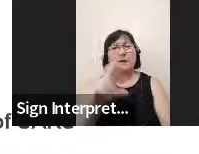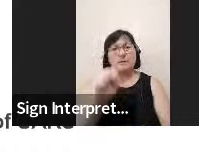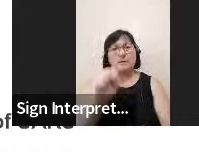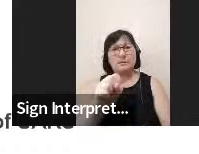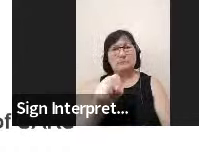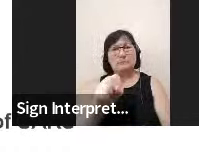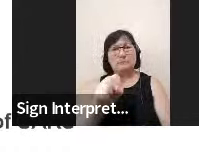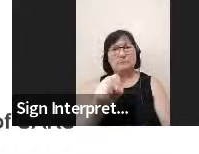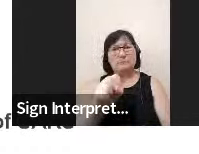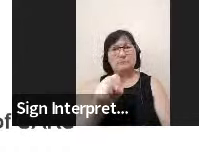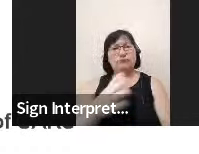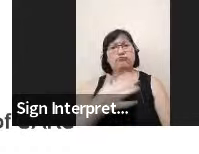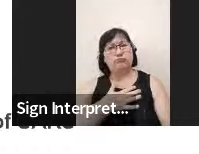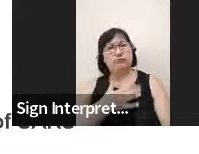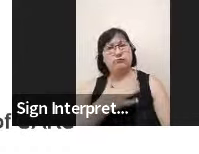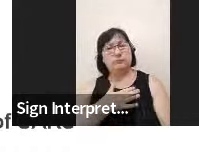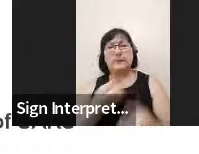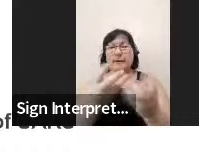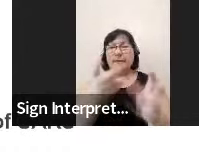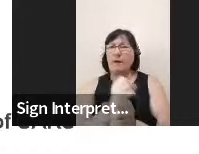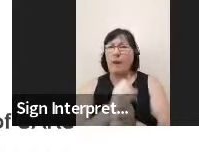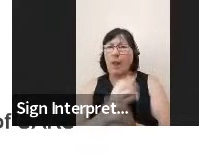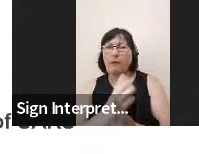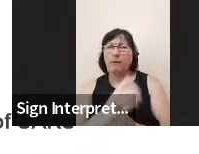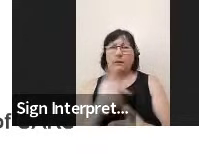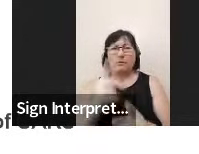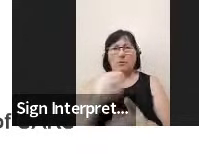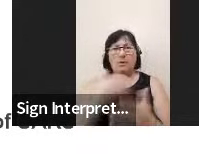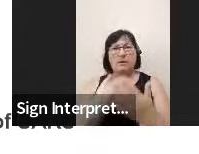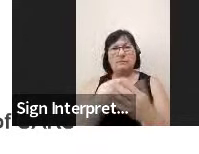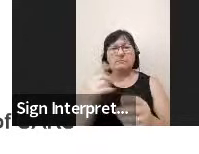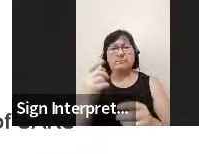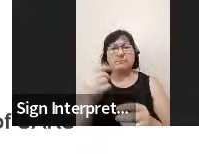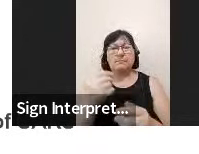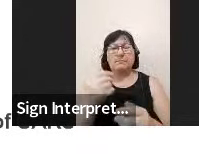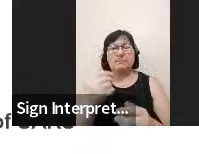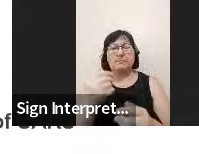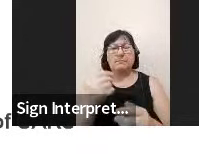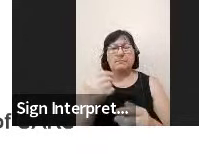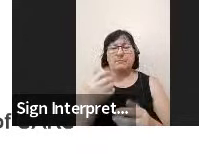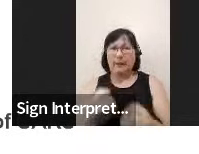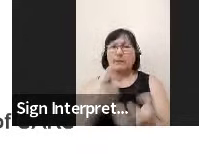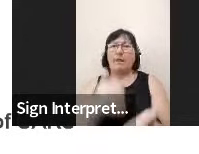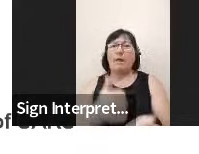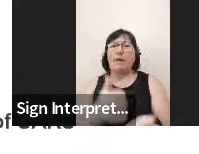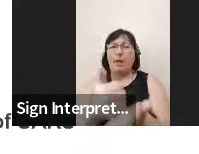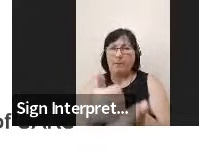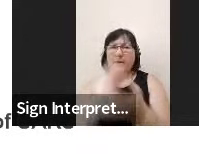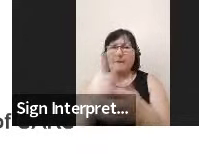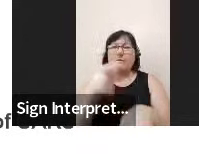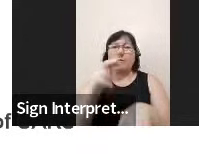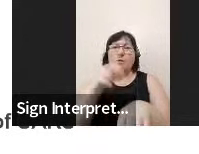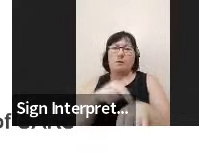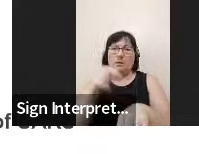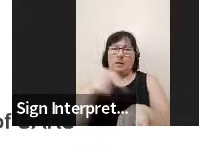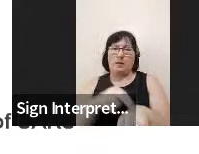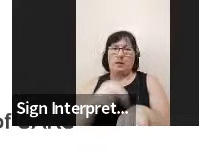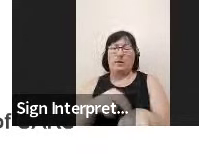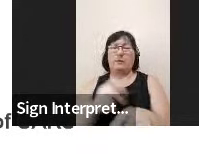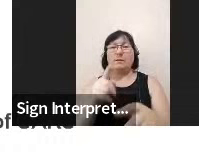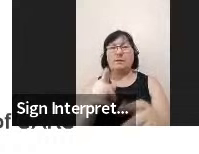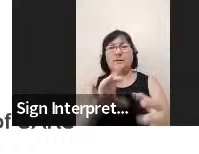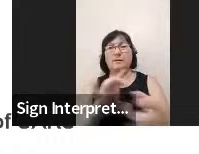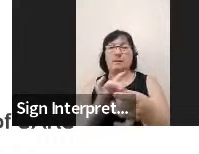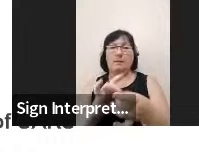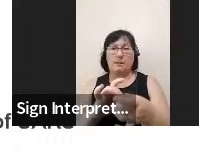certainty for taxpayers and traders to ensure that they meet their obligations. And this is linked to our first strategic objective